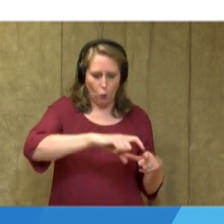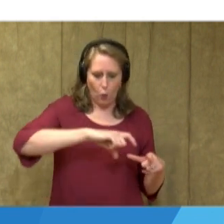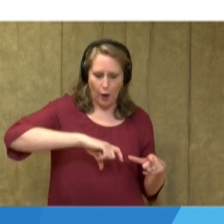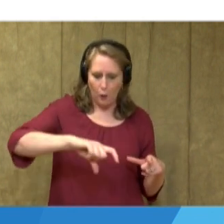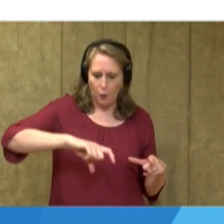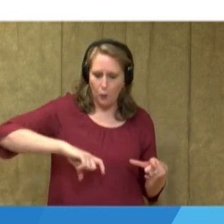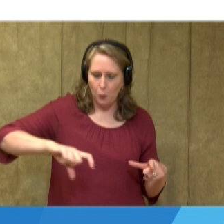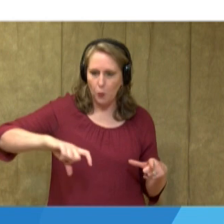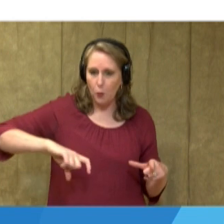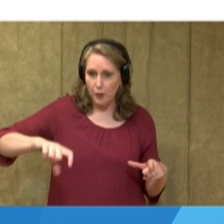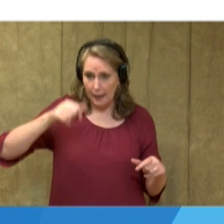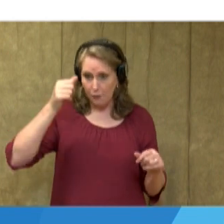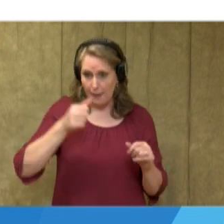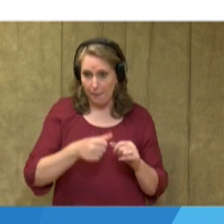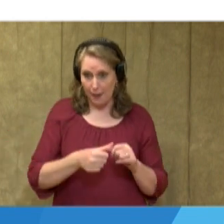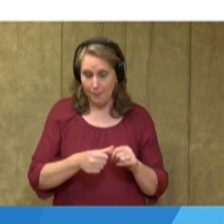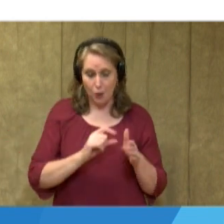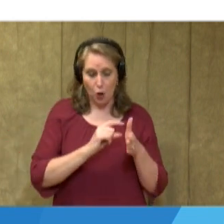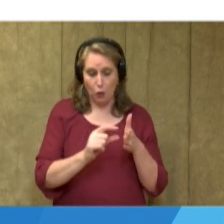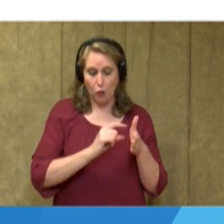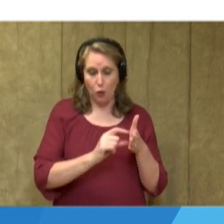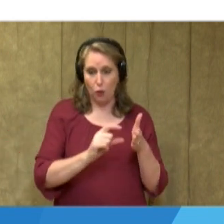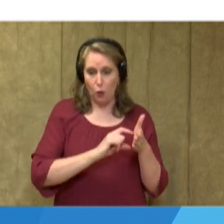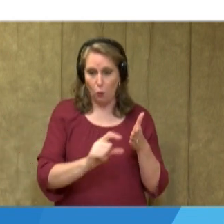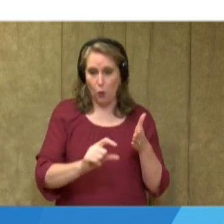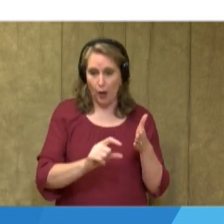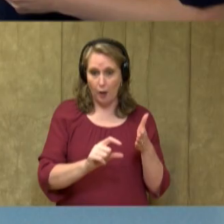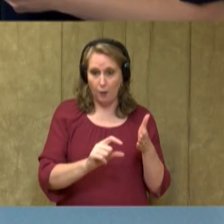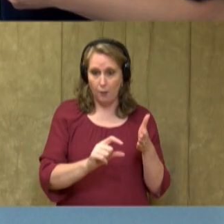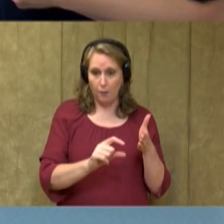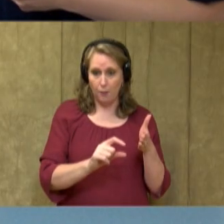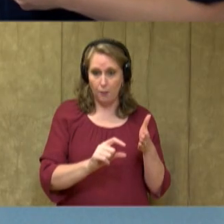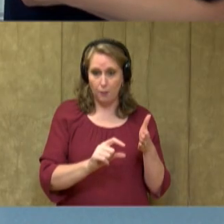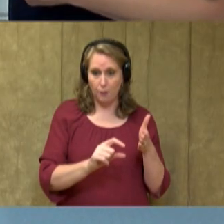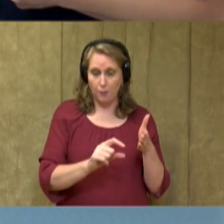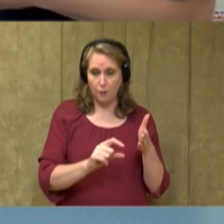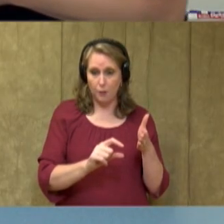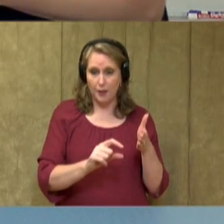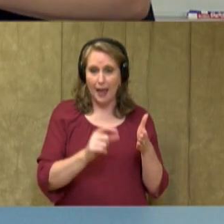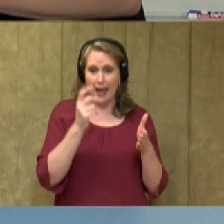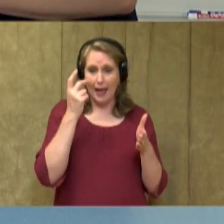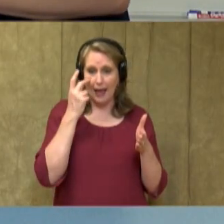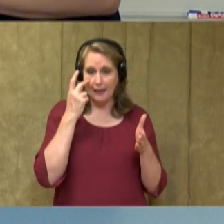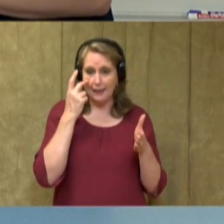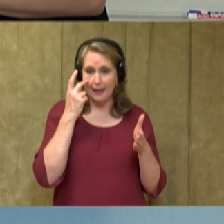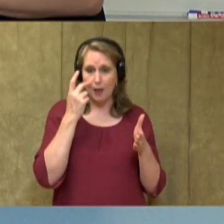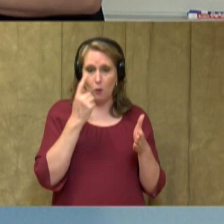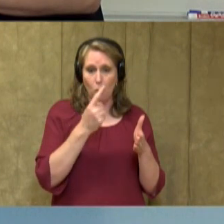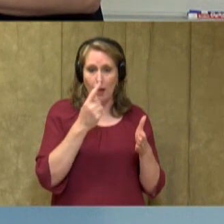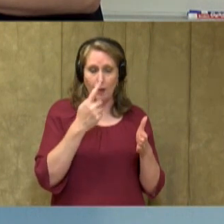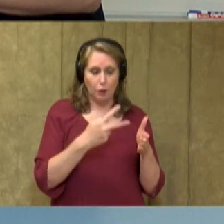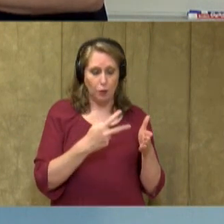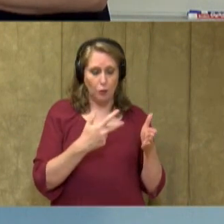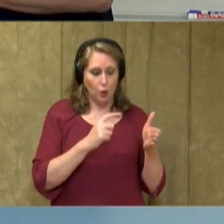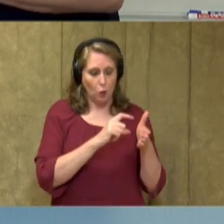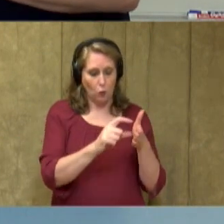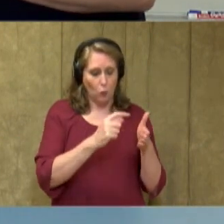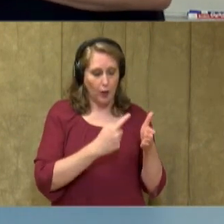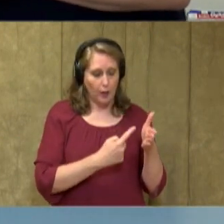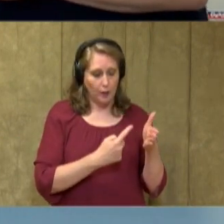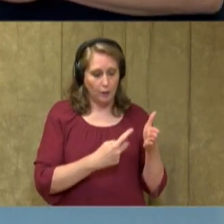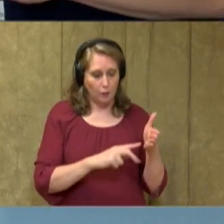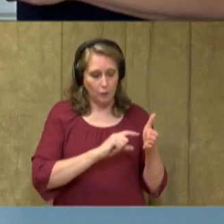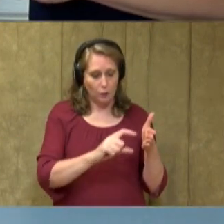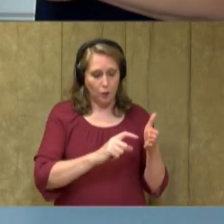Now, if we remember on our chart, the rows go this way. So I see 1, 2, 3,